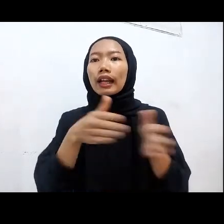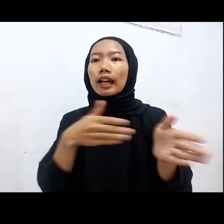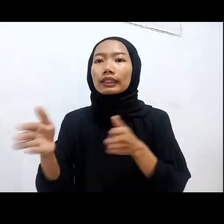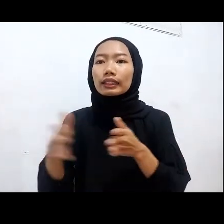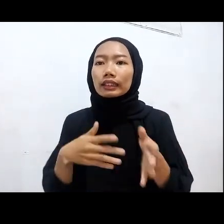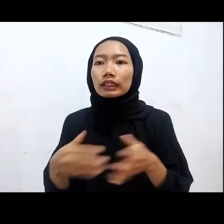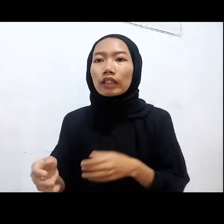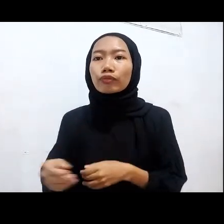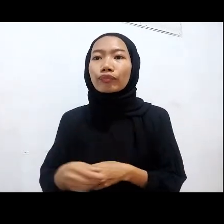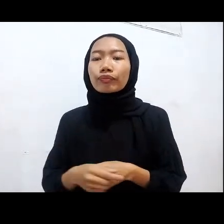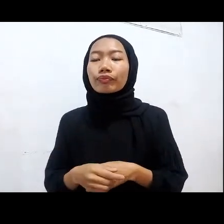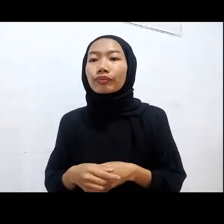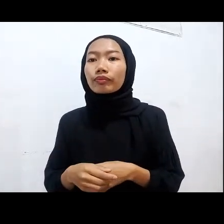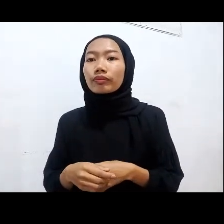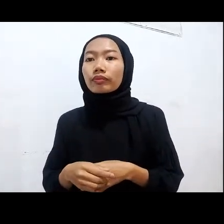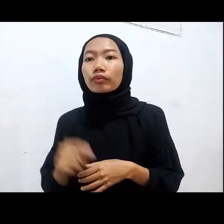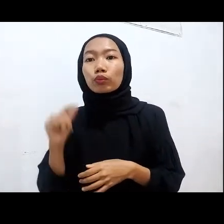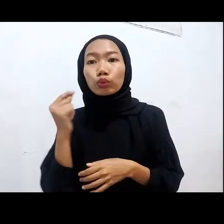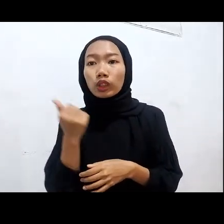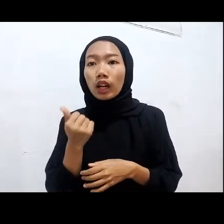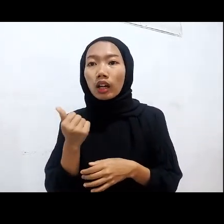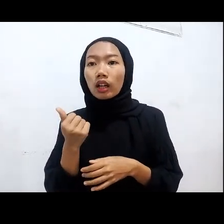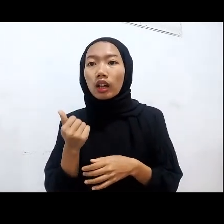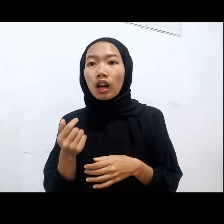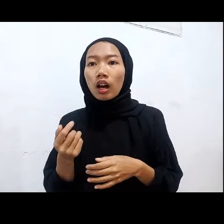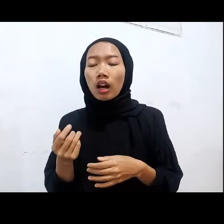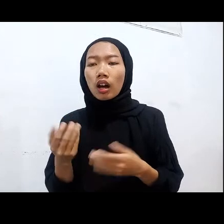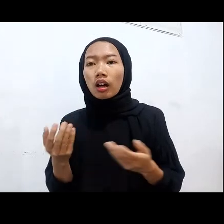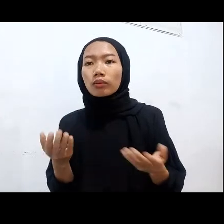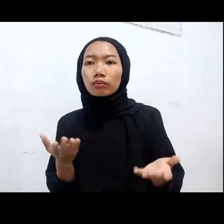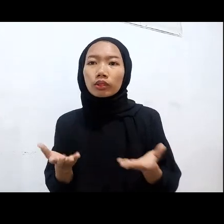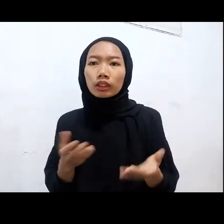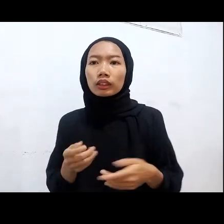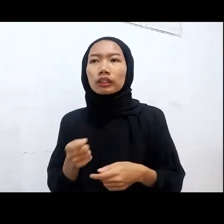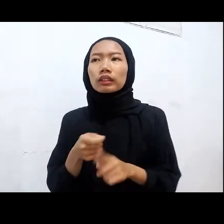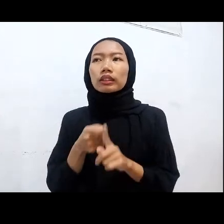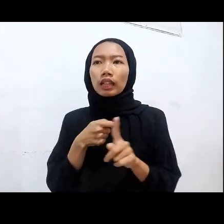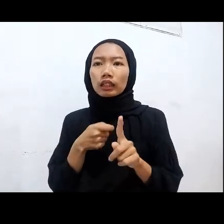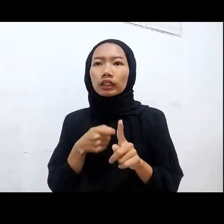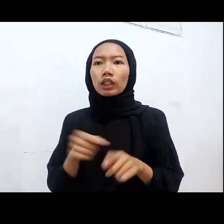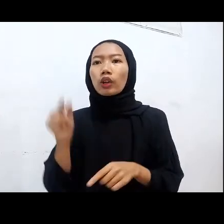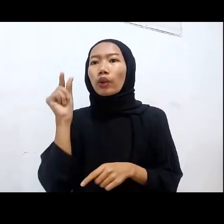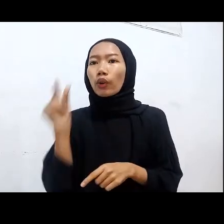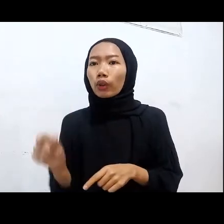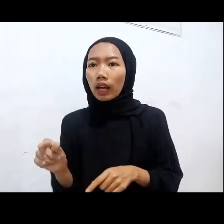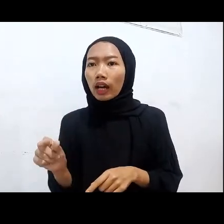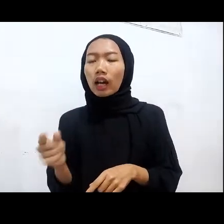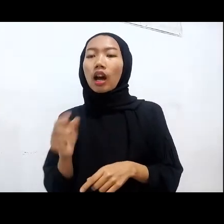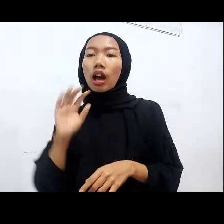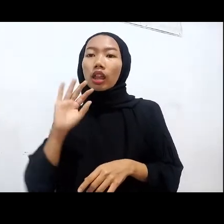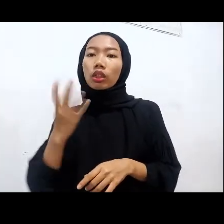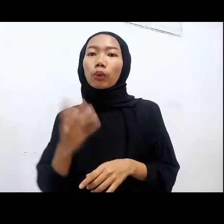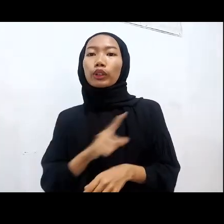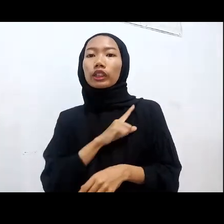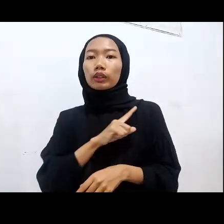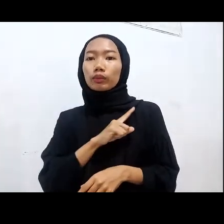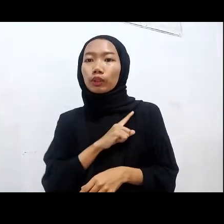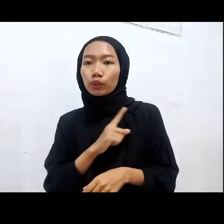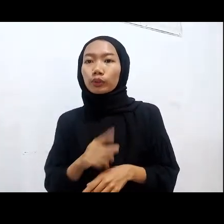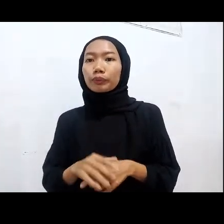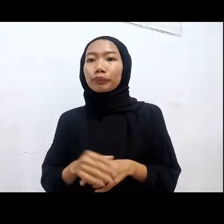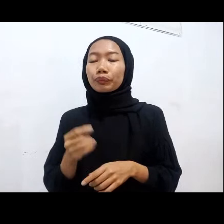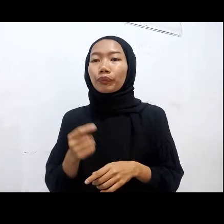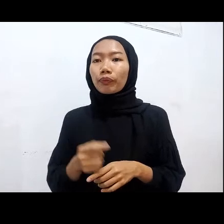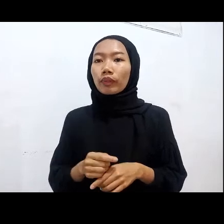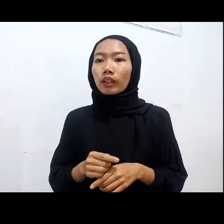doctor. So if a person doesn't have access to transport, something the NDIS provides in Australia, for